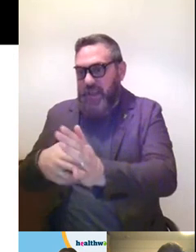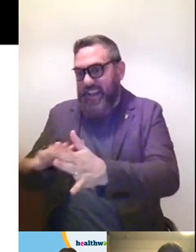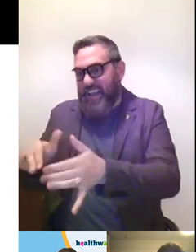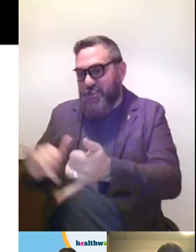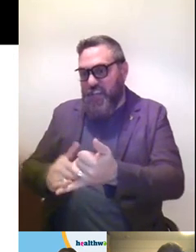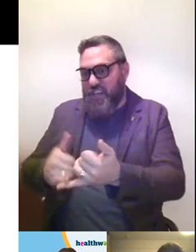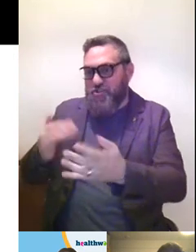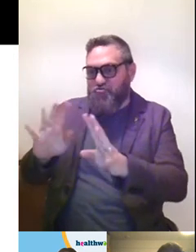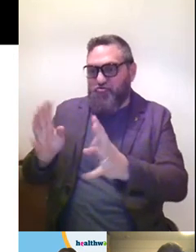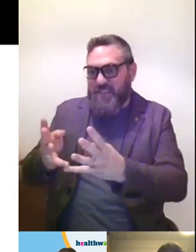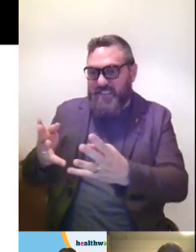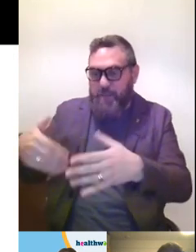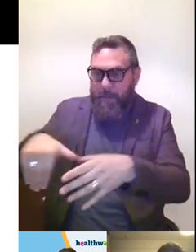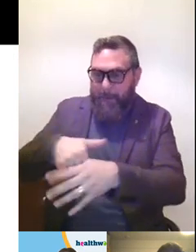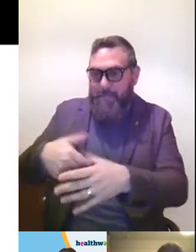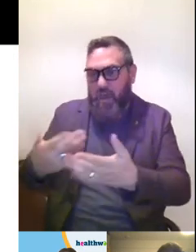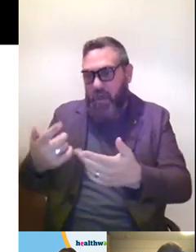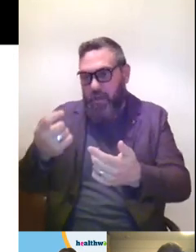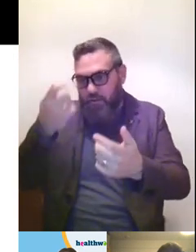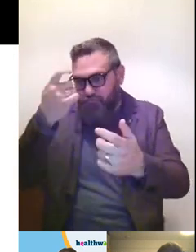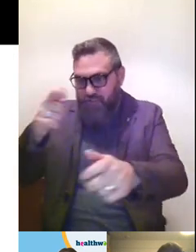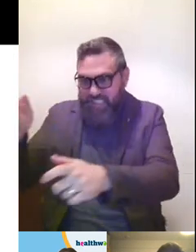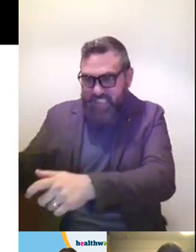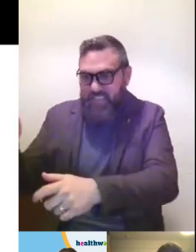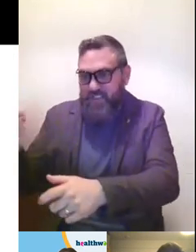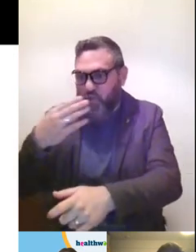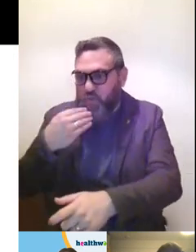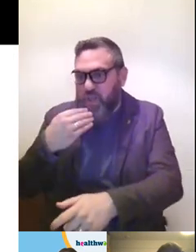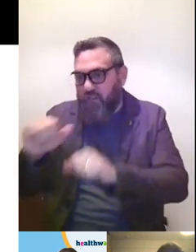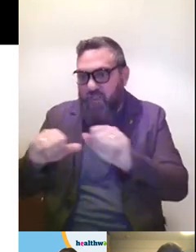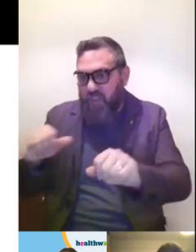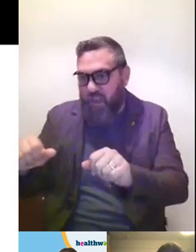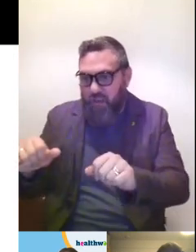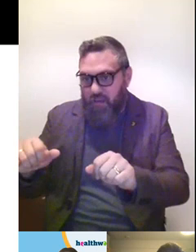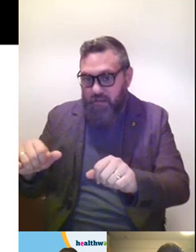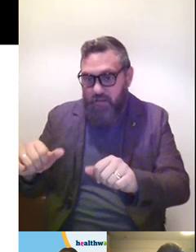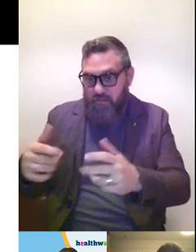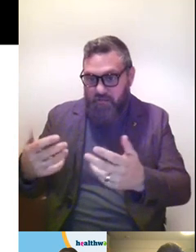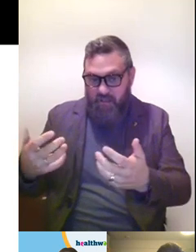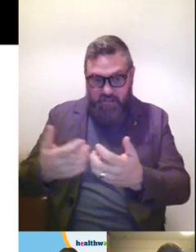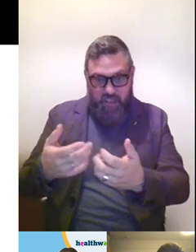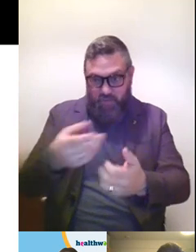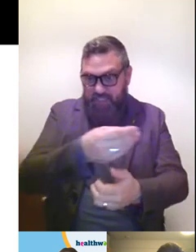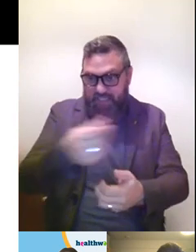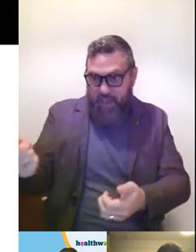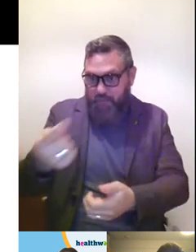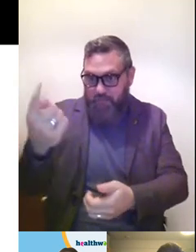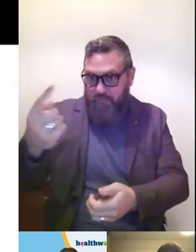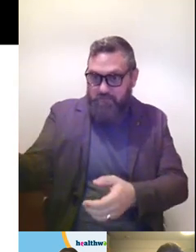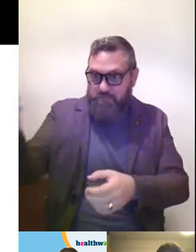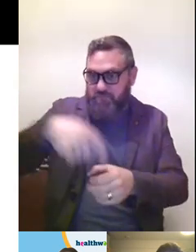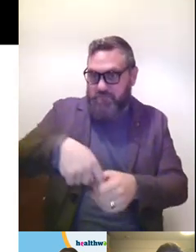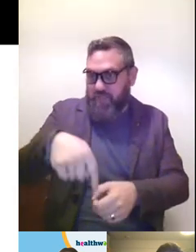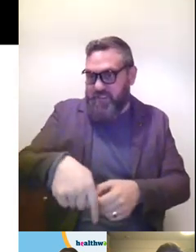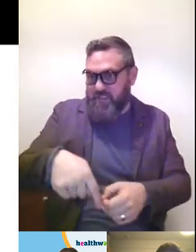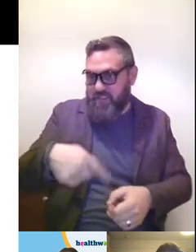members, residents, users of their services, and so on. And that's how some people on this call have learnt about